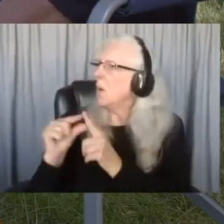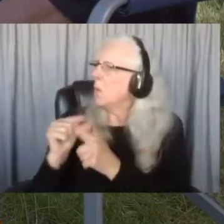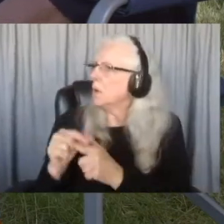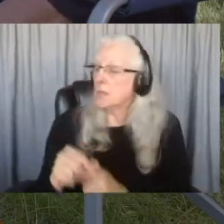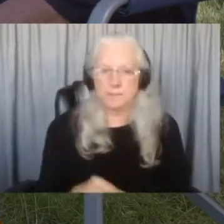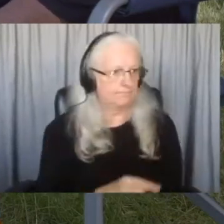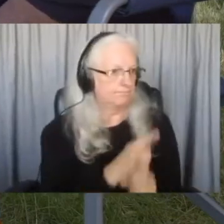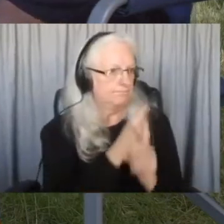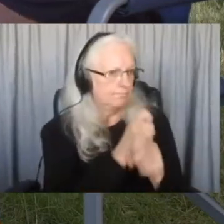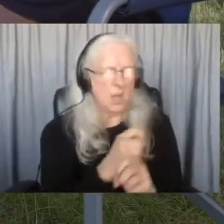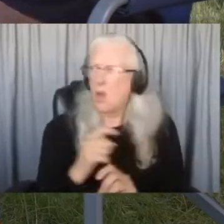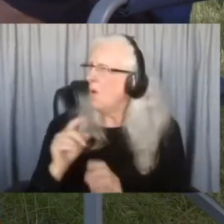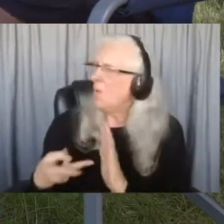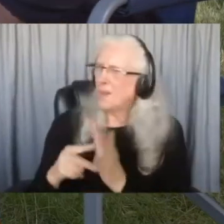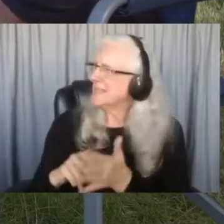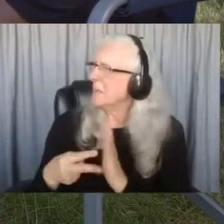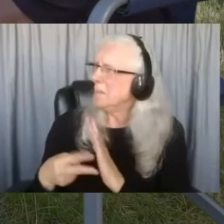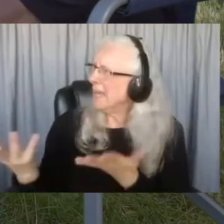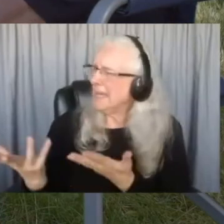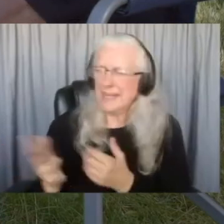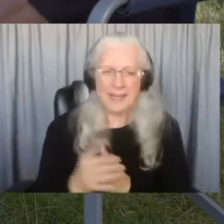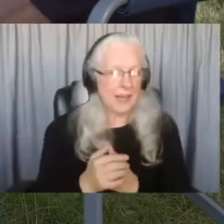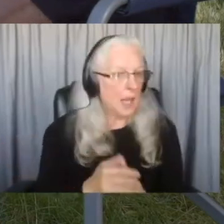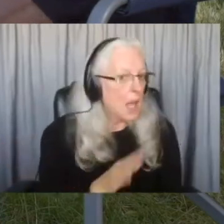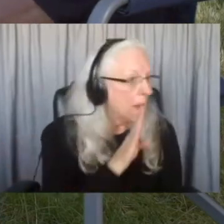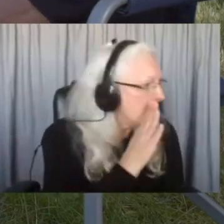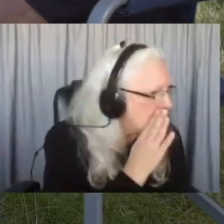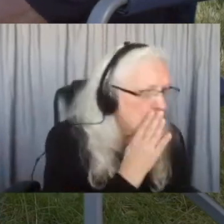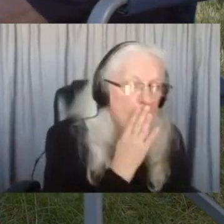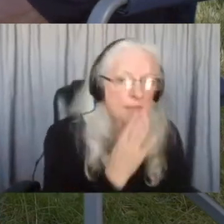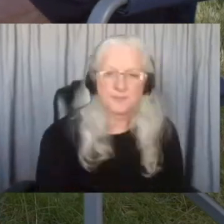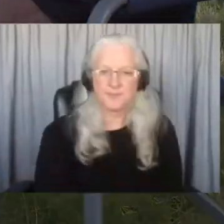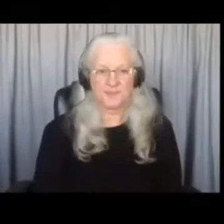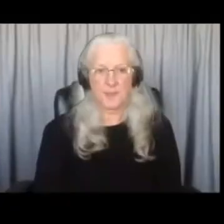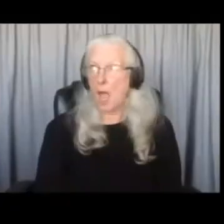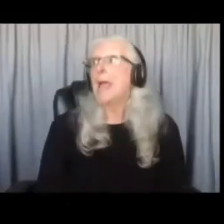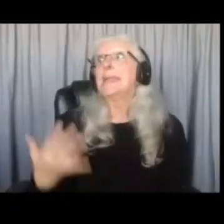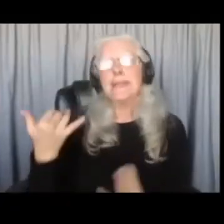mean? Pee-pee. Now I'm telling your mom.